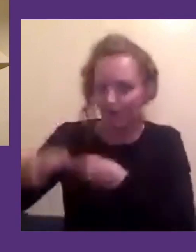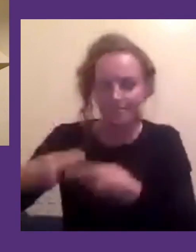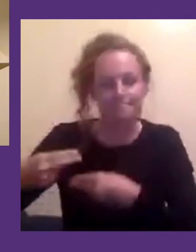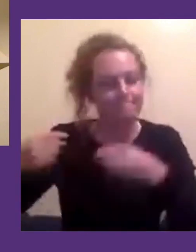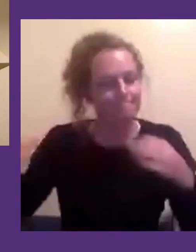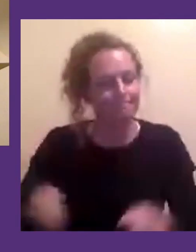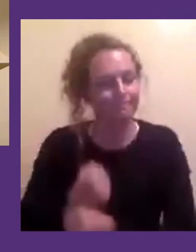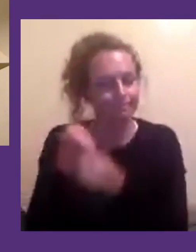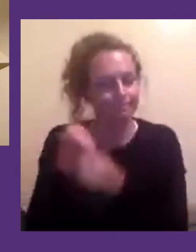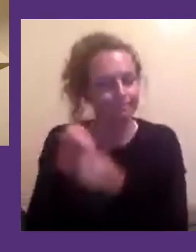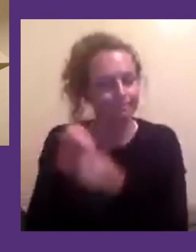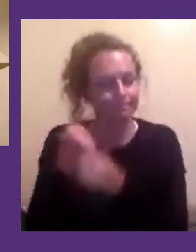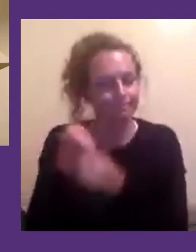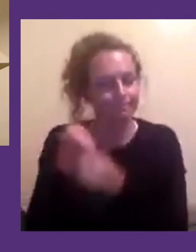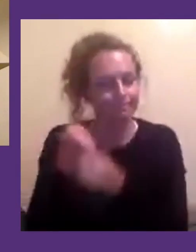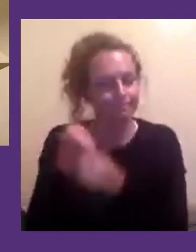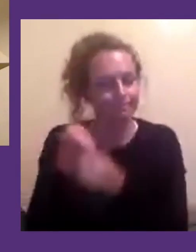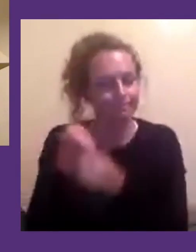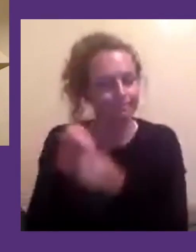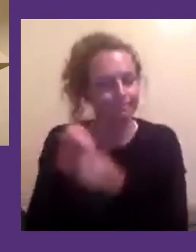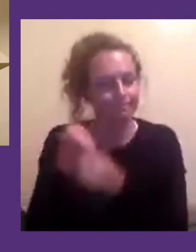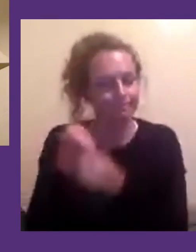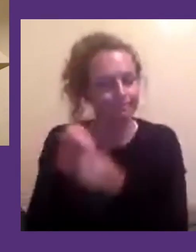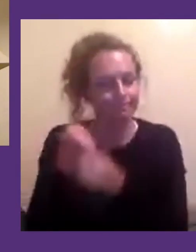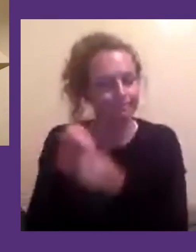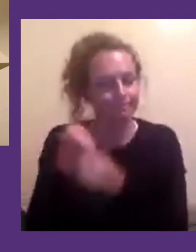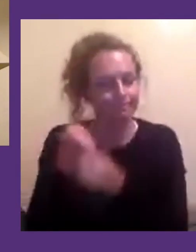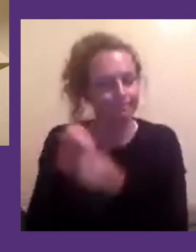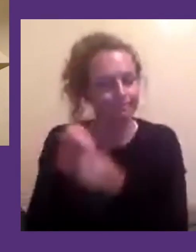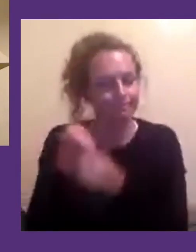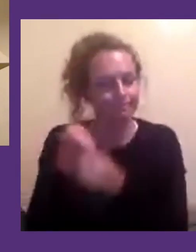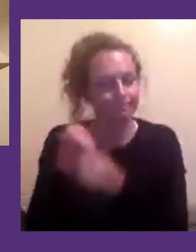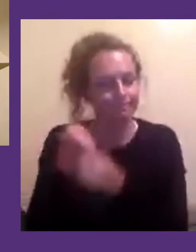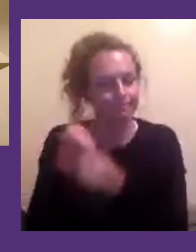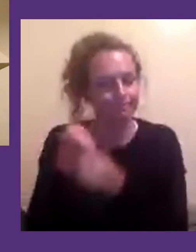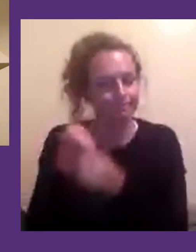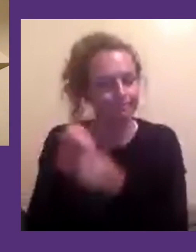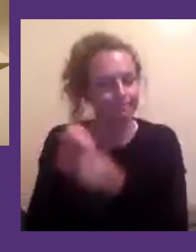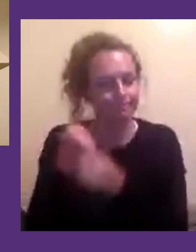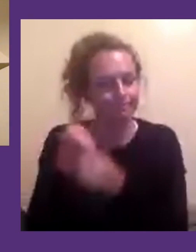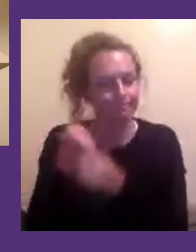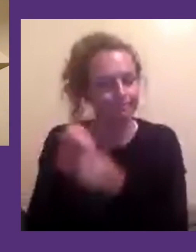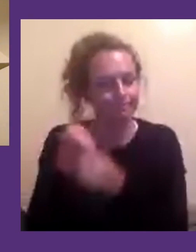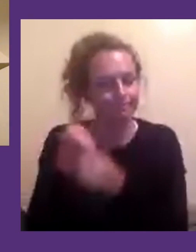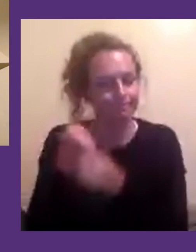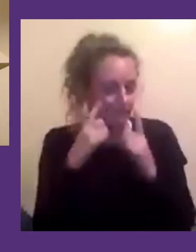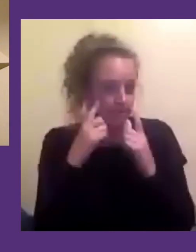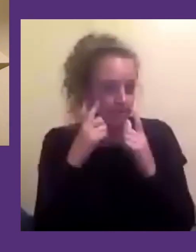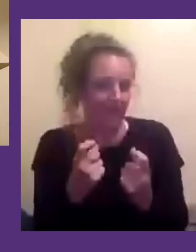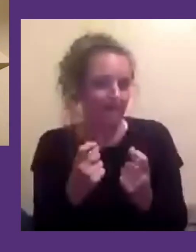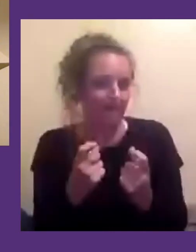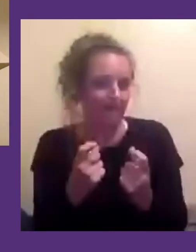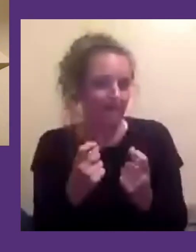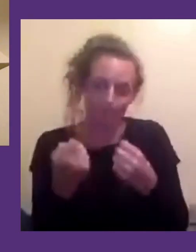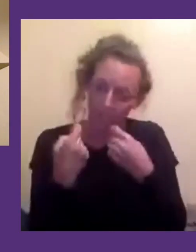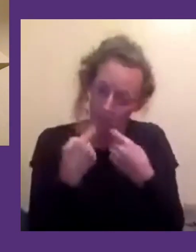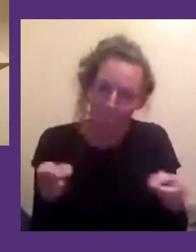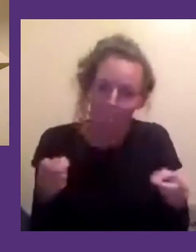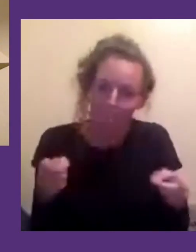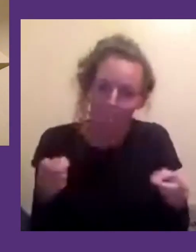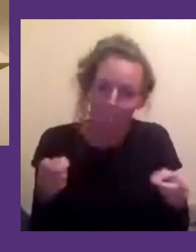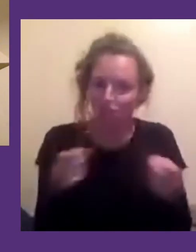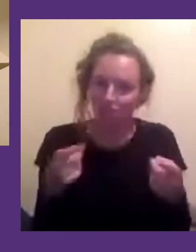have to be careful about the messages portrayed, especially to our young